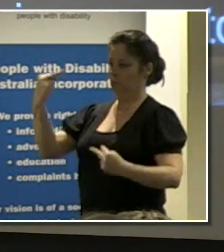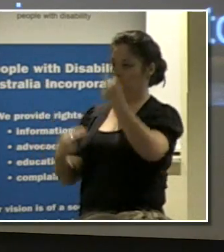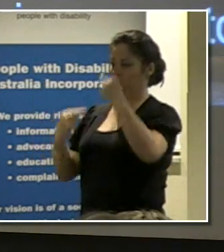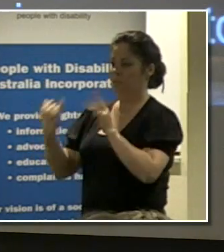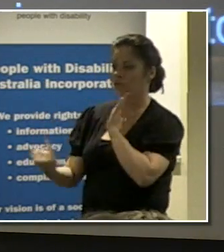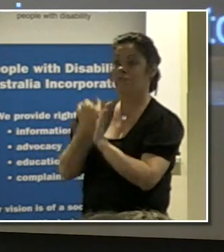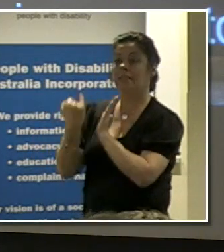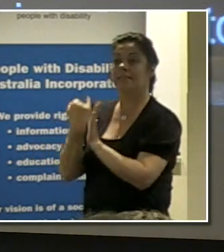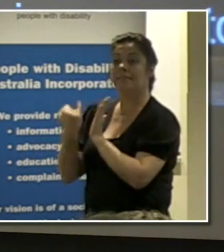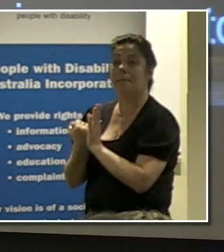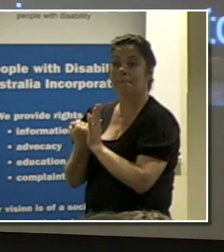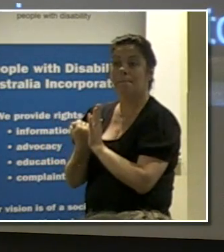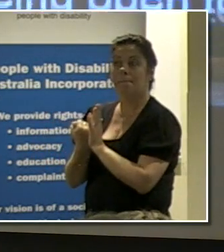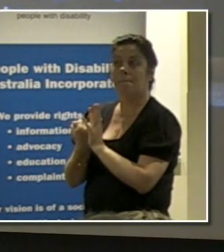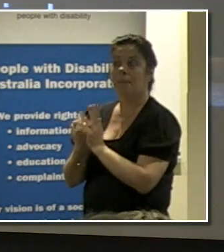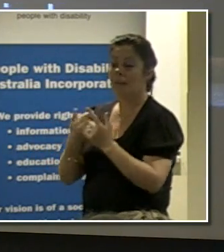this